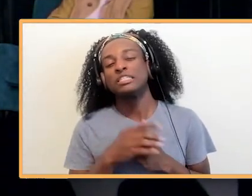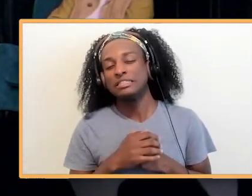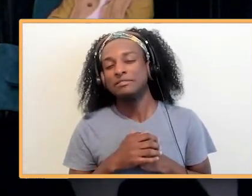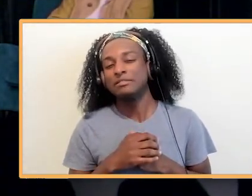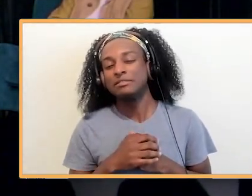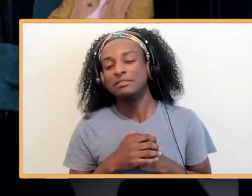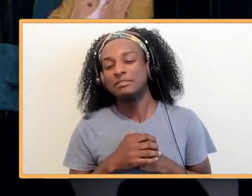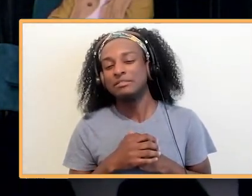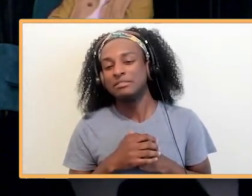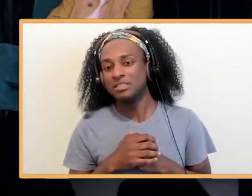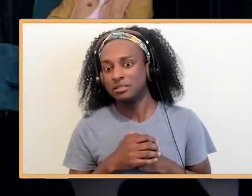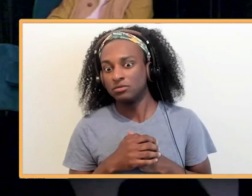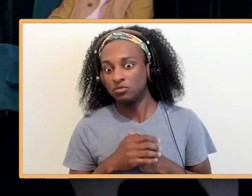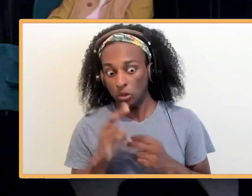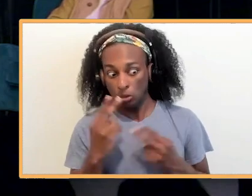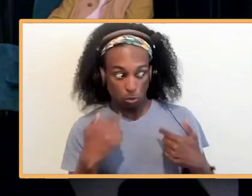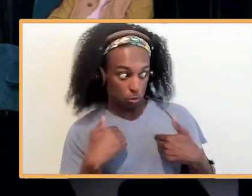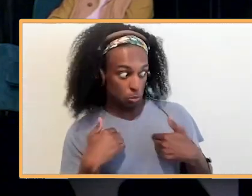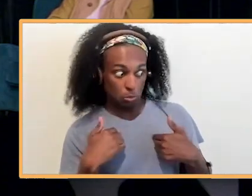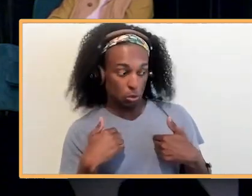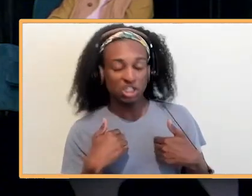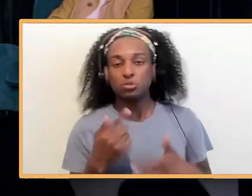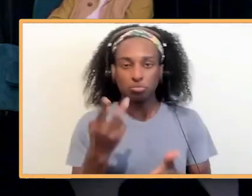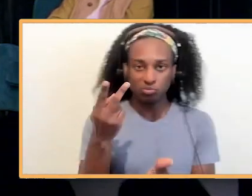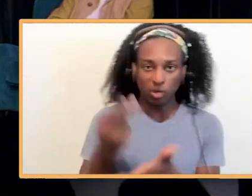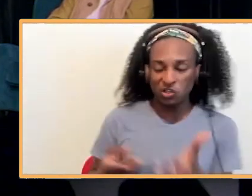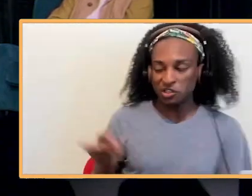Are you looking at me? Yeah, both of you.